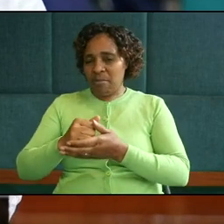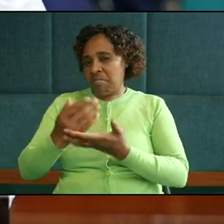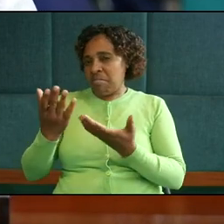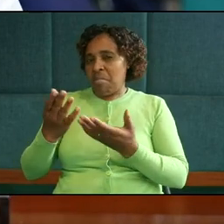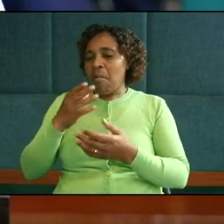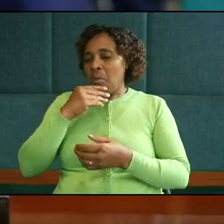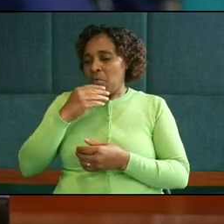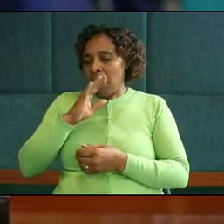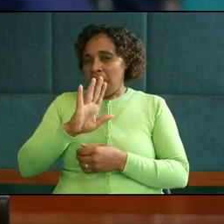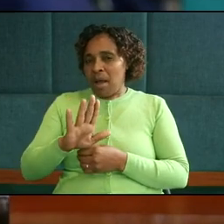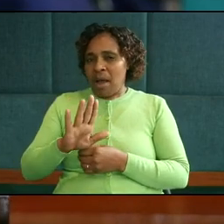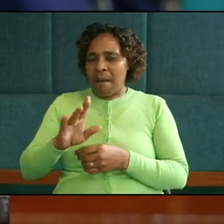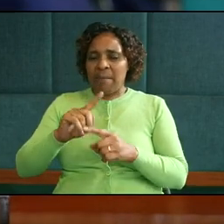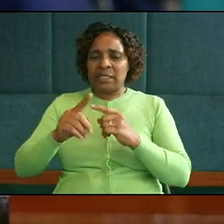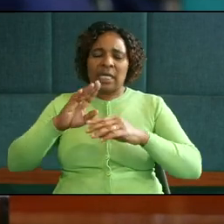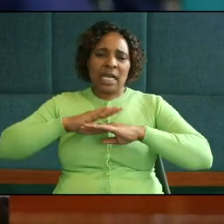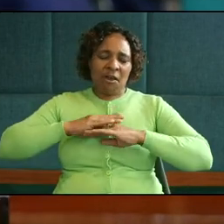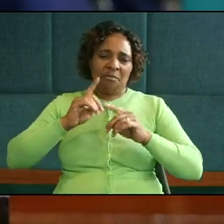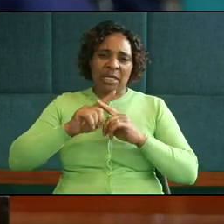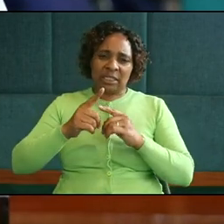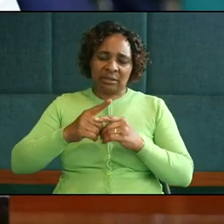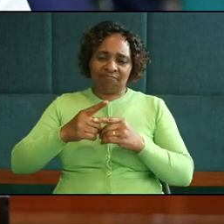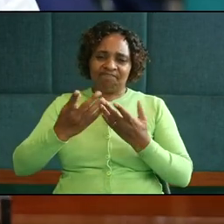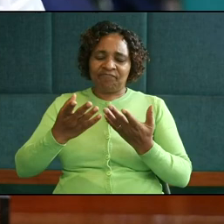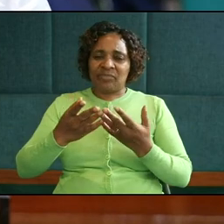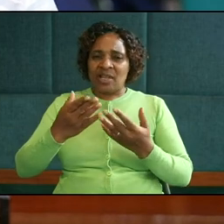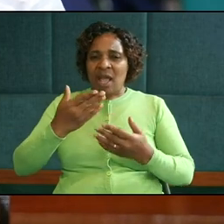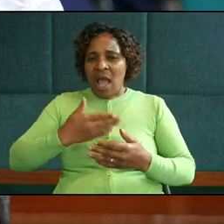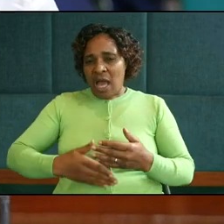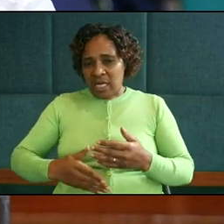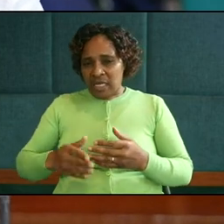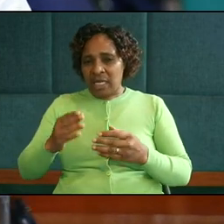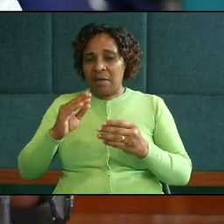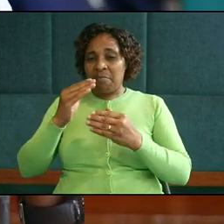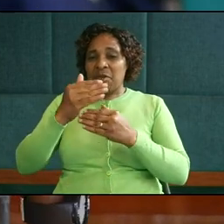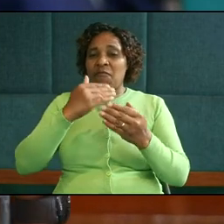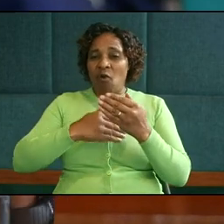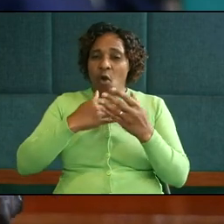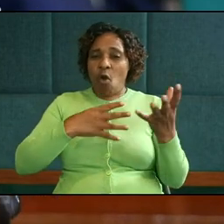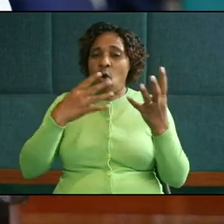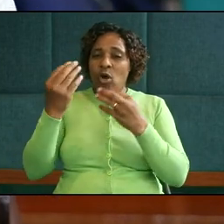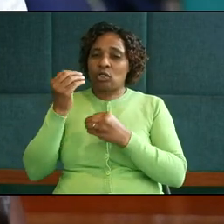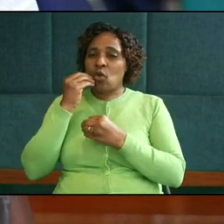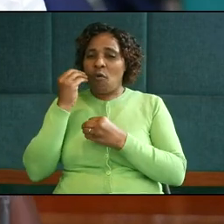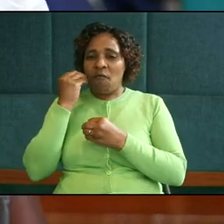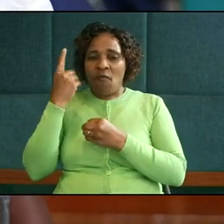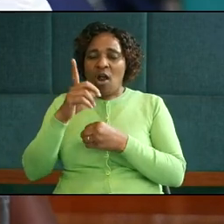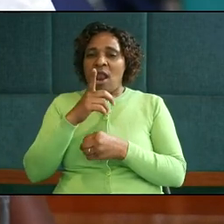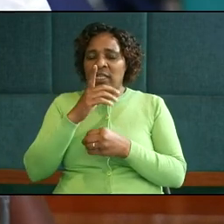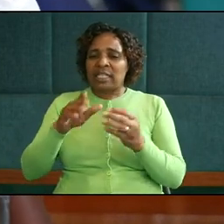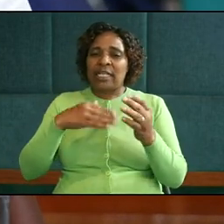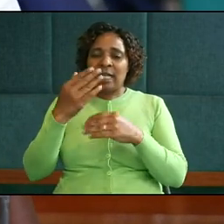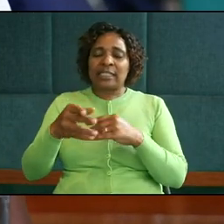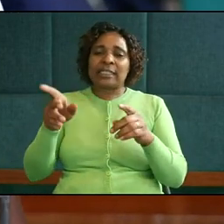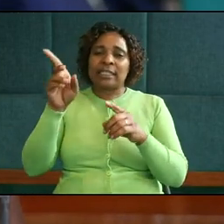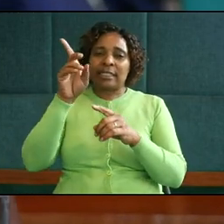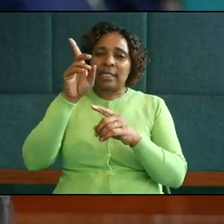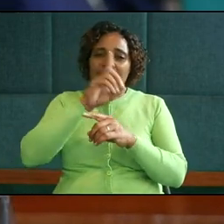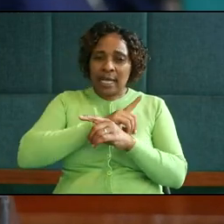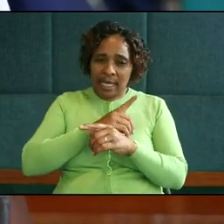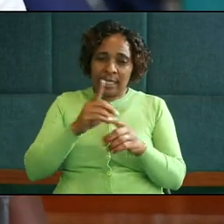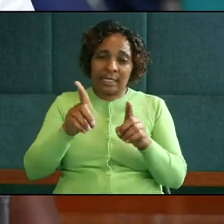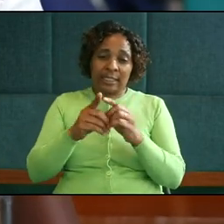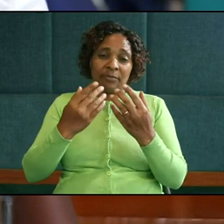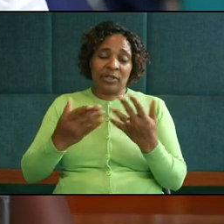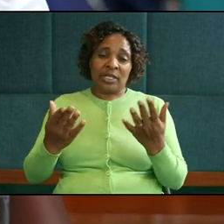wasn't big, but he didn't get hungry before kindergarten ended, and he went home for lunch. The next day, the same thing happened